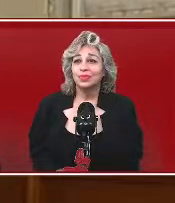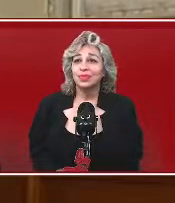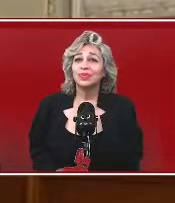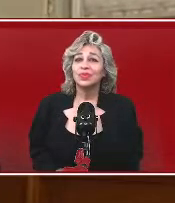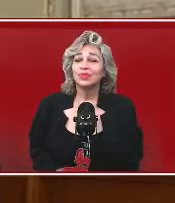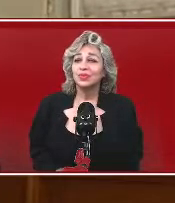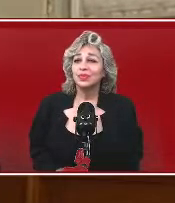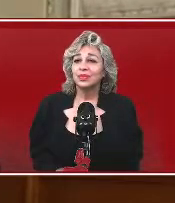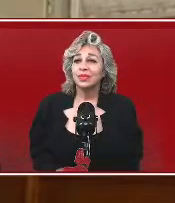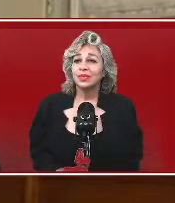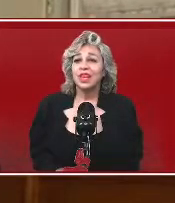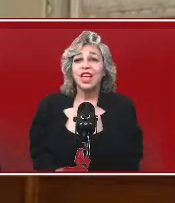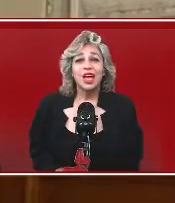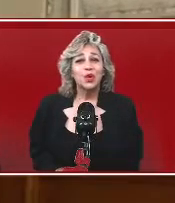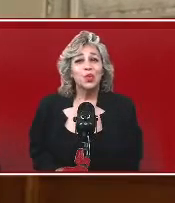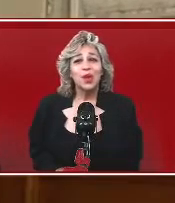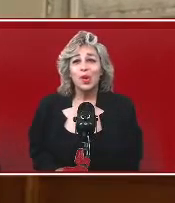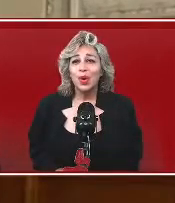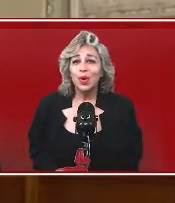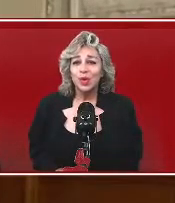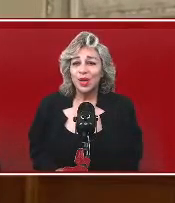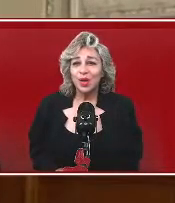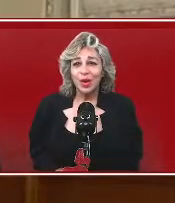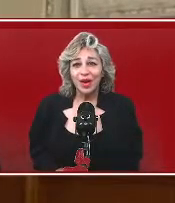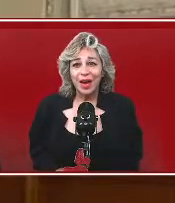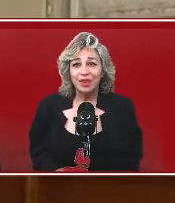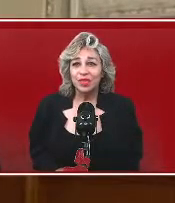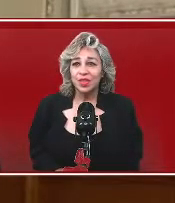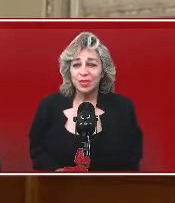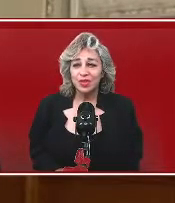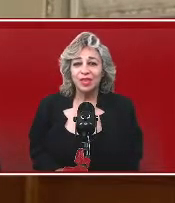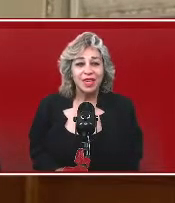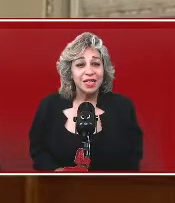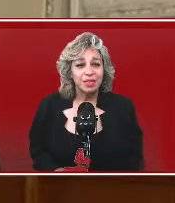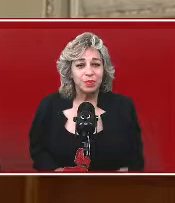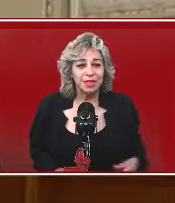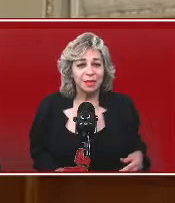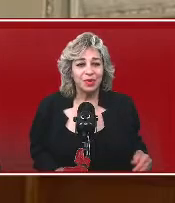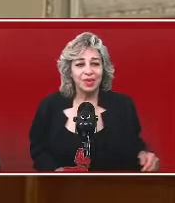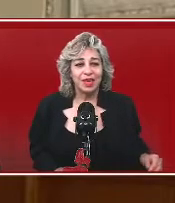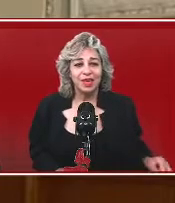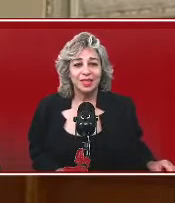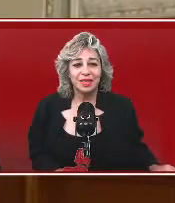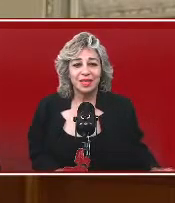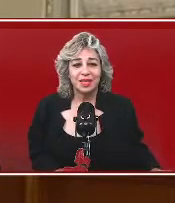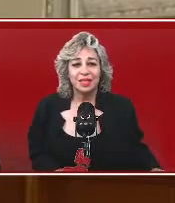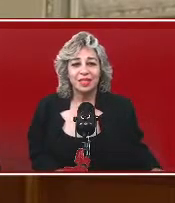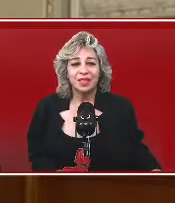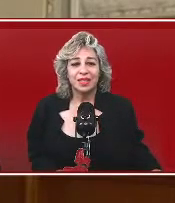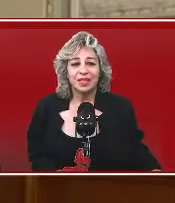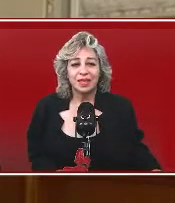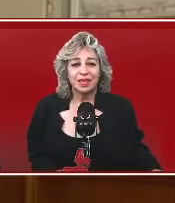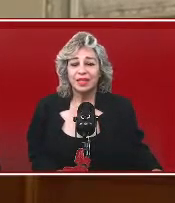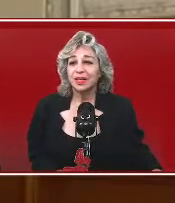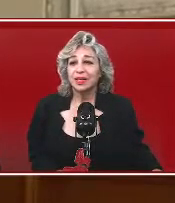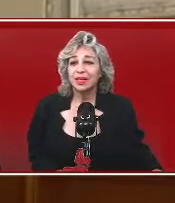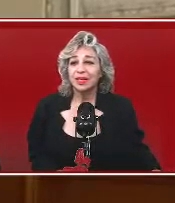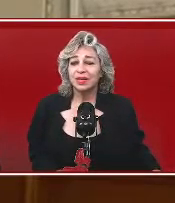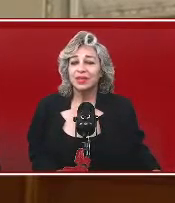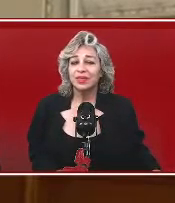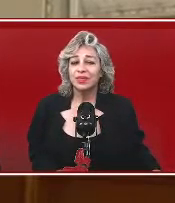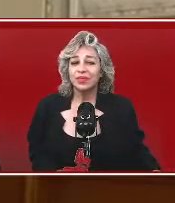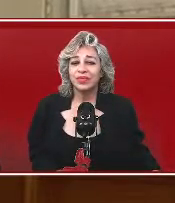lo indispensable. And we are only going out for the most indispensable things.